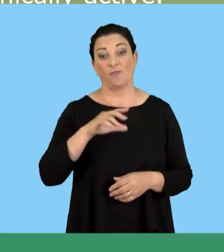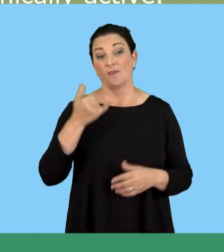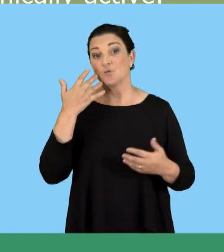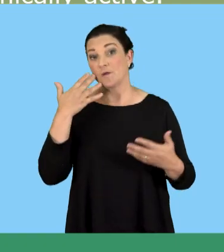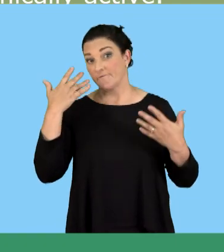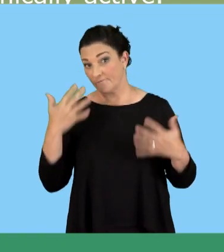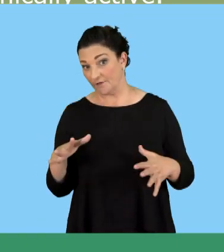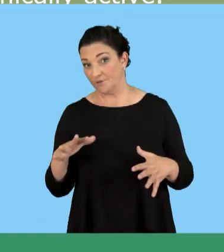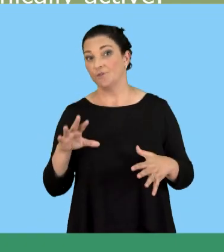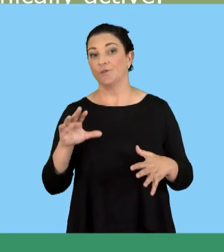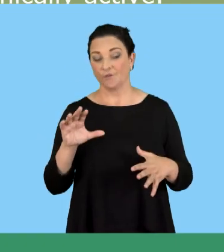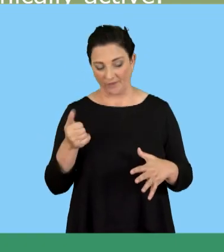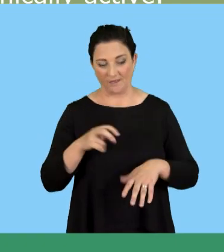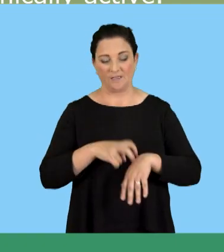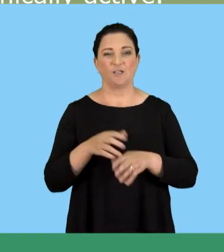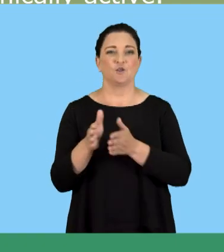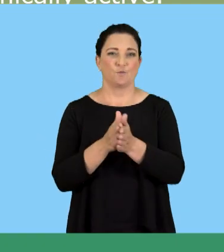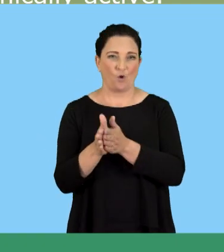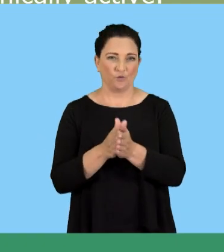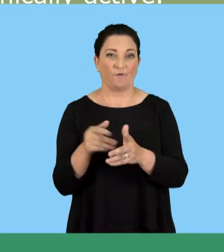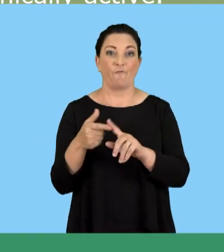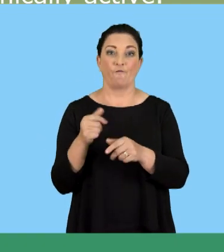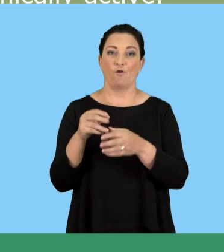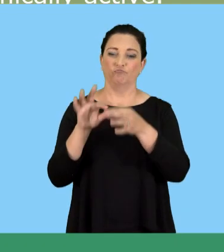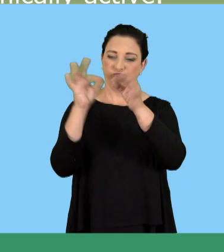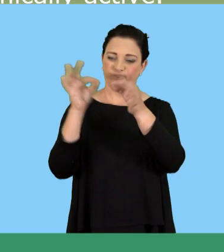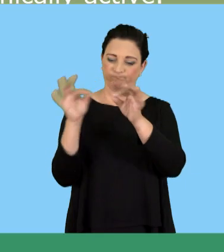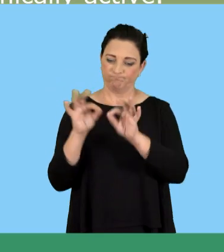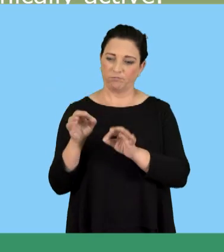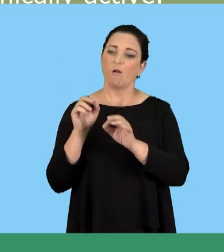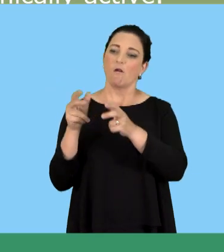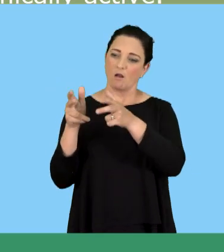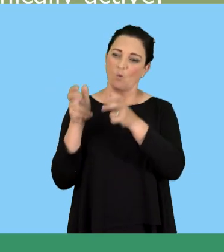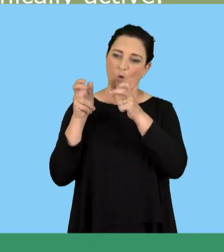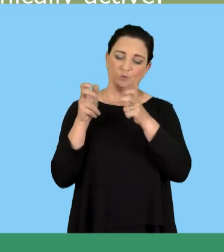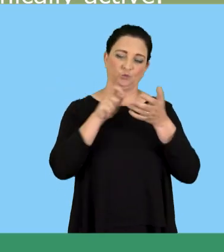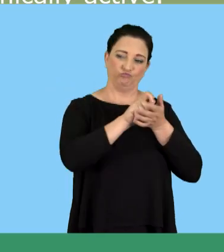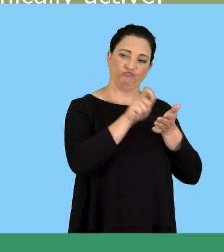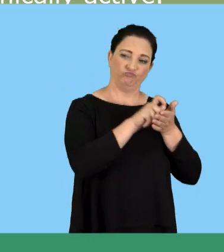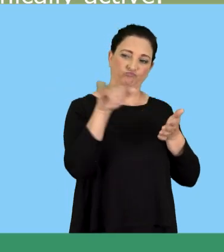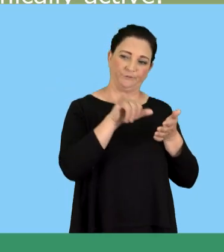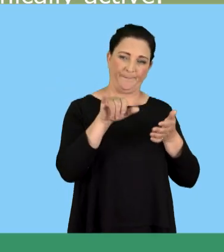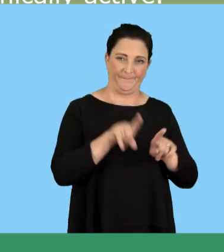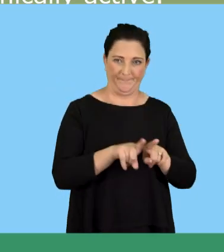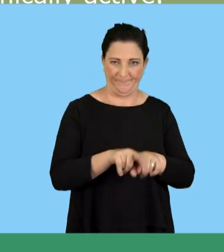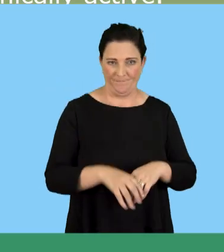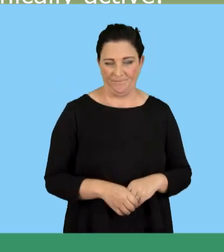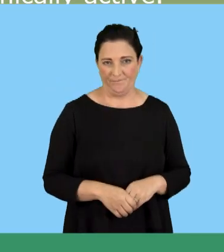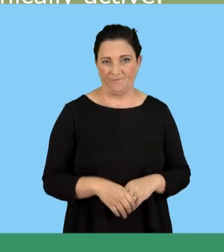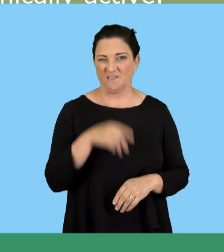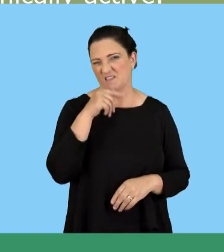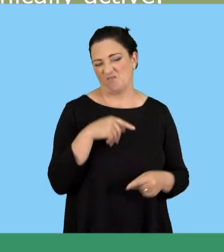then motivate your answer by quoting from the scenario to say, I am saying these are the